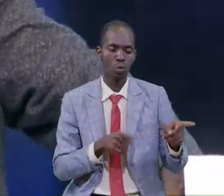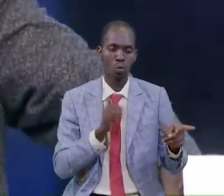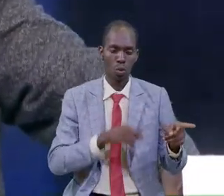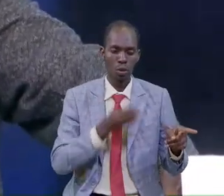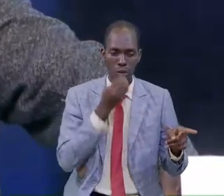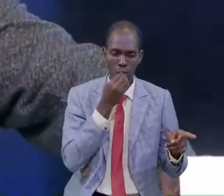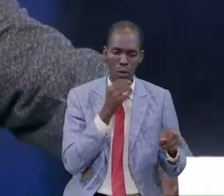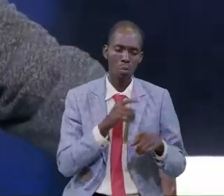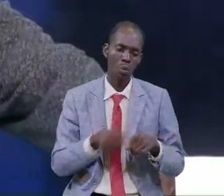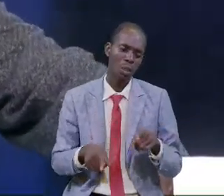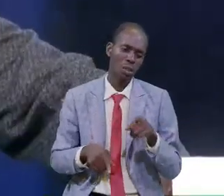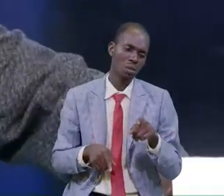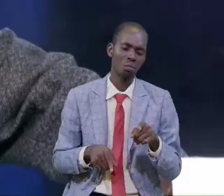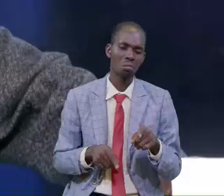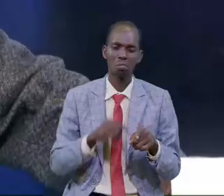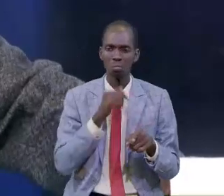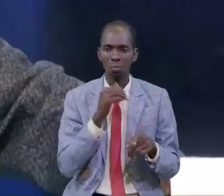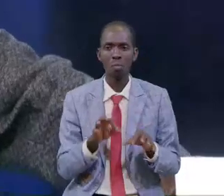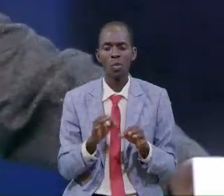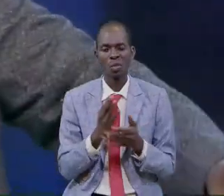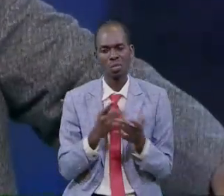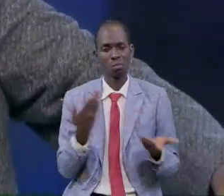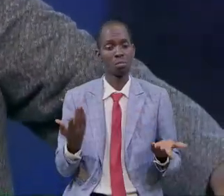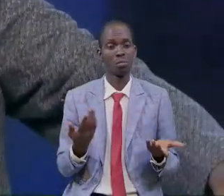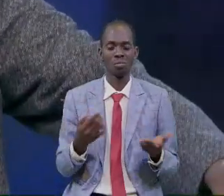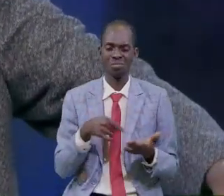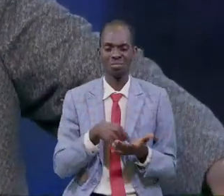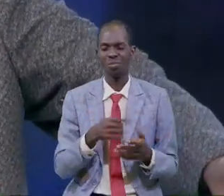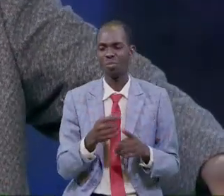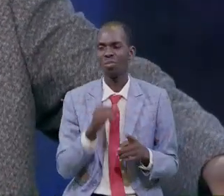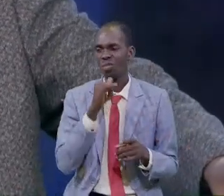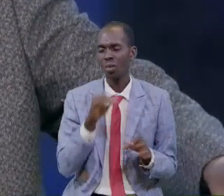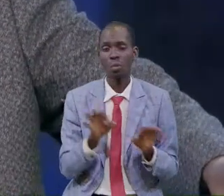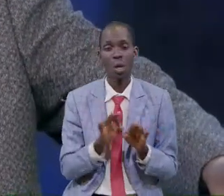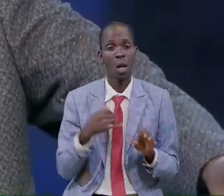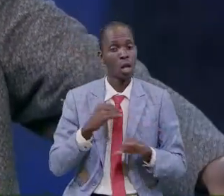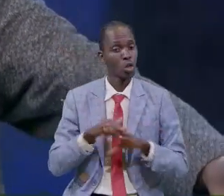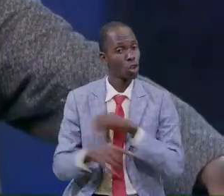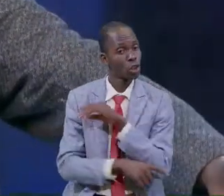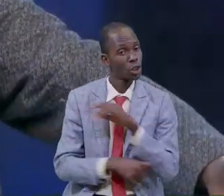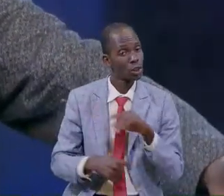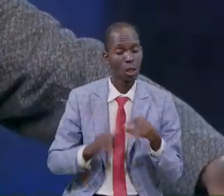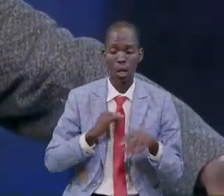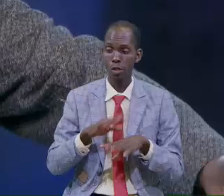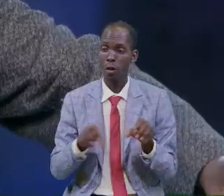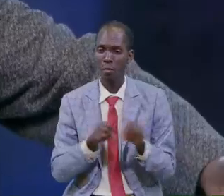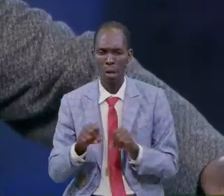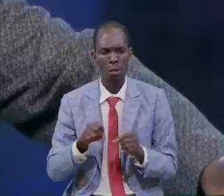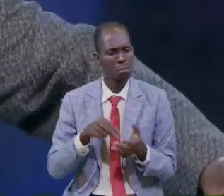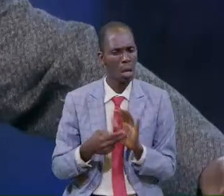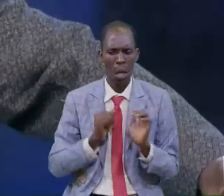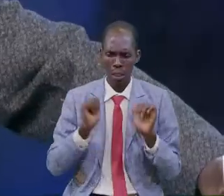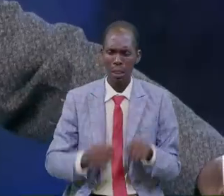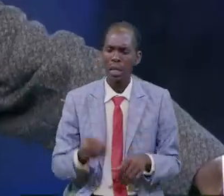don't steal, and once I don't, I don't fight, that's, I can eat anything. Don't eat junk